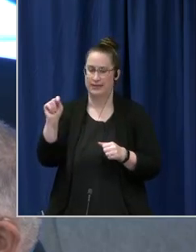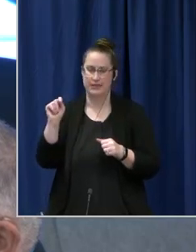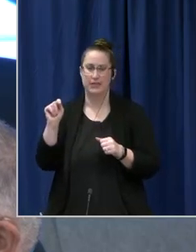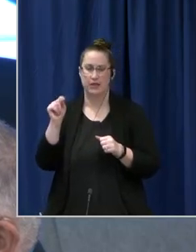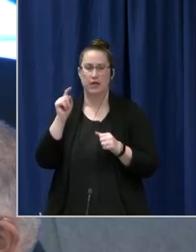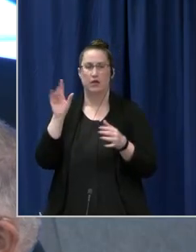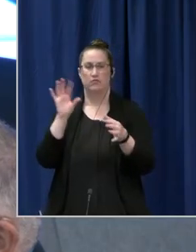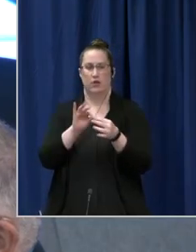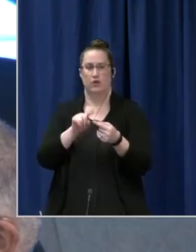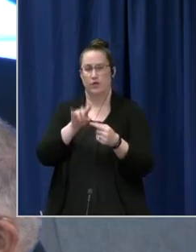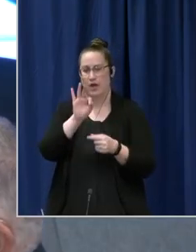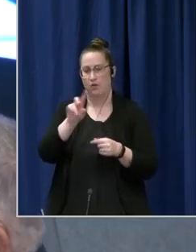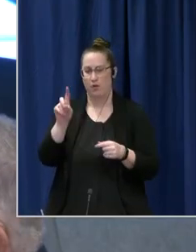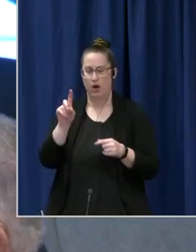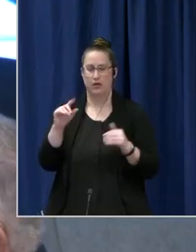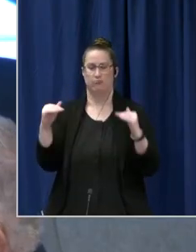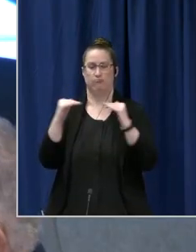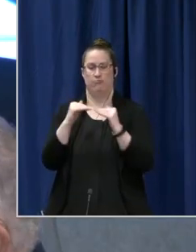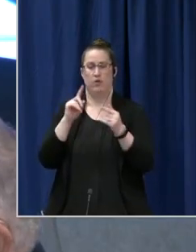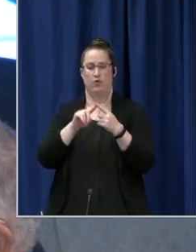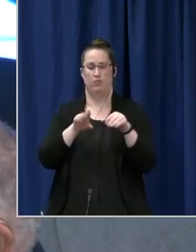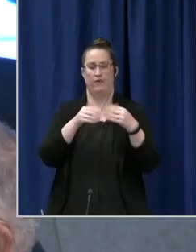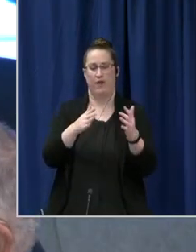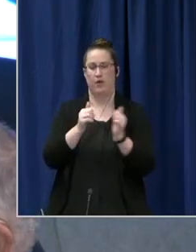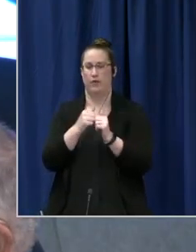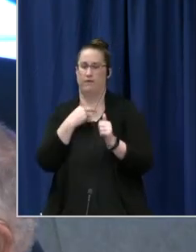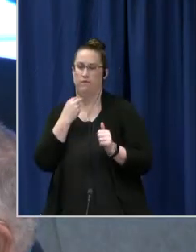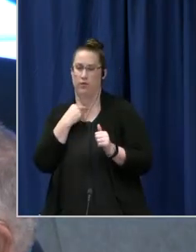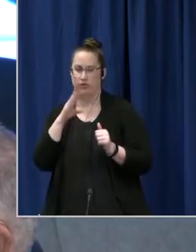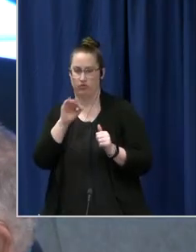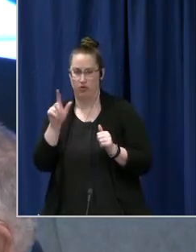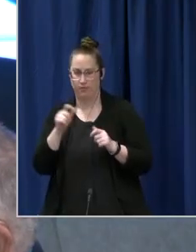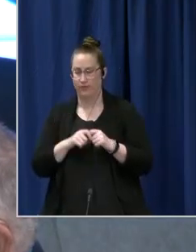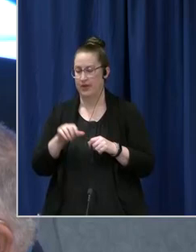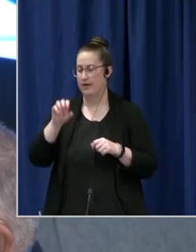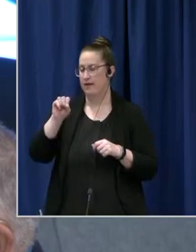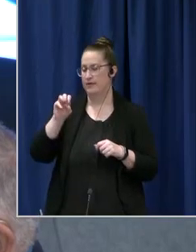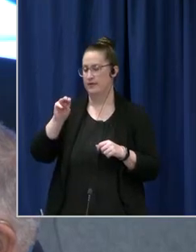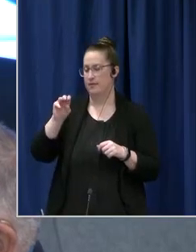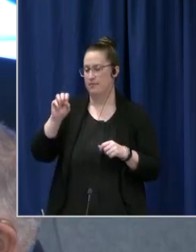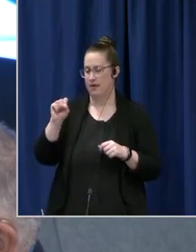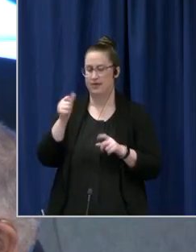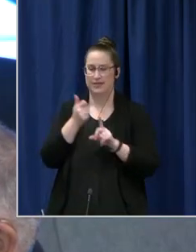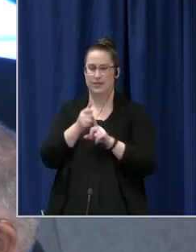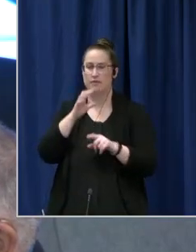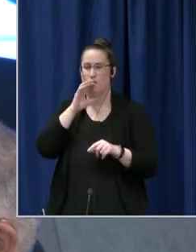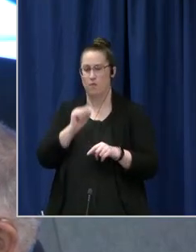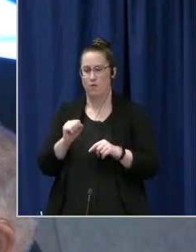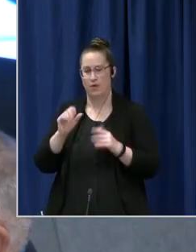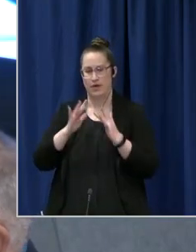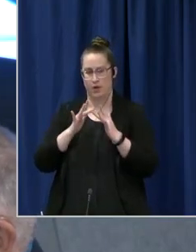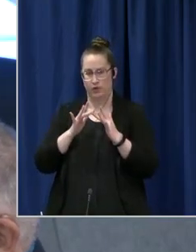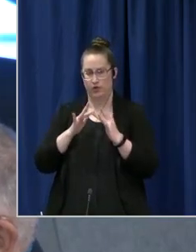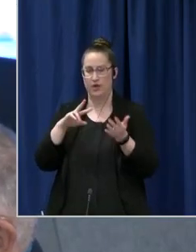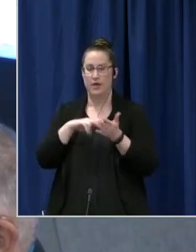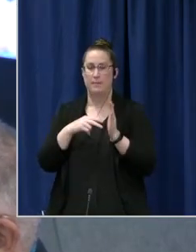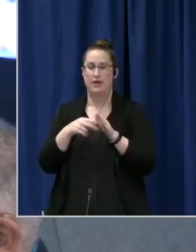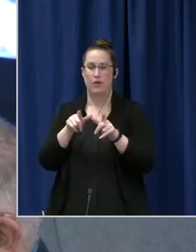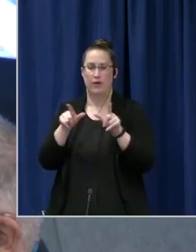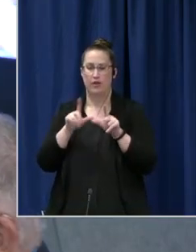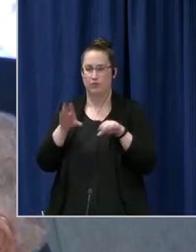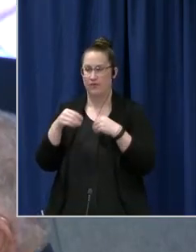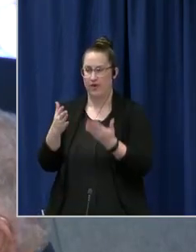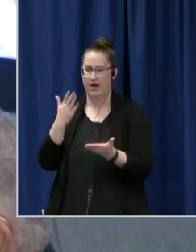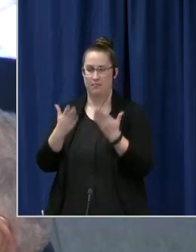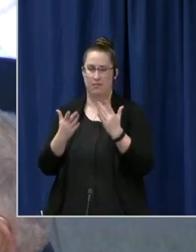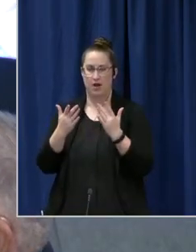911 is as good as that provided with a voice call. Because SMS operates on legacy-style networks, the location that is provided